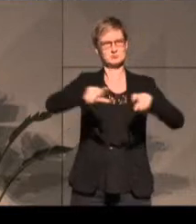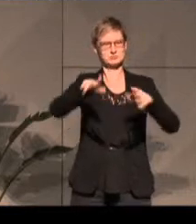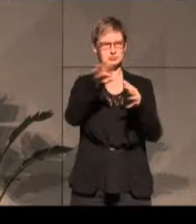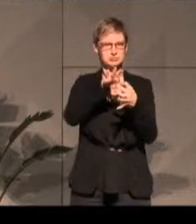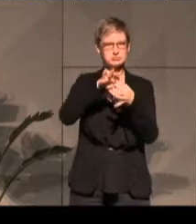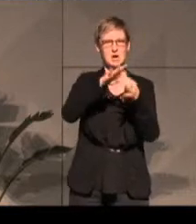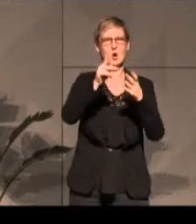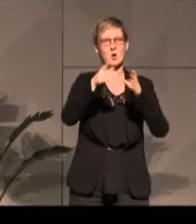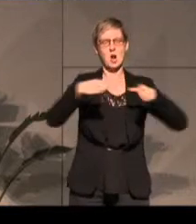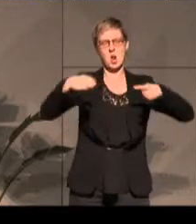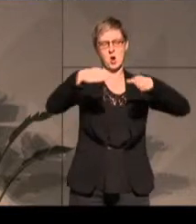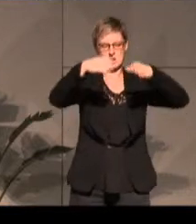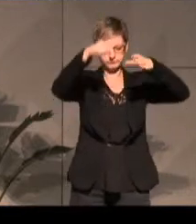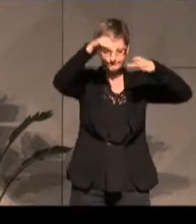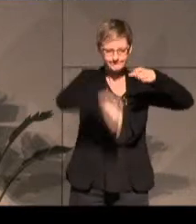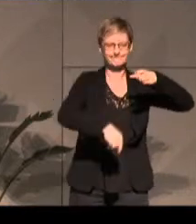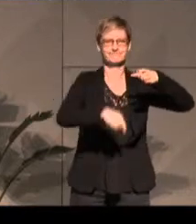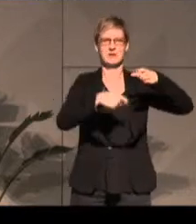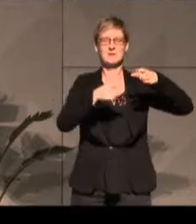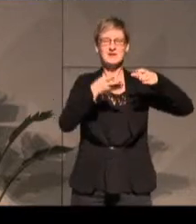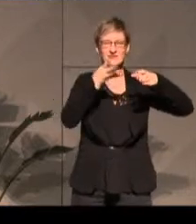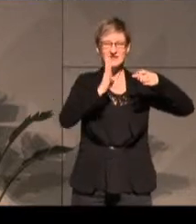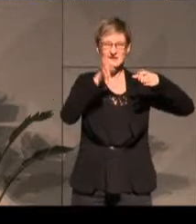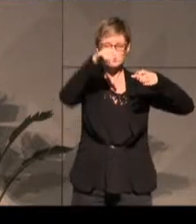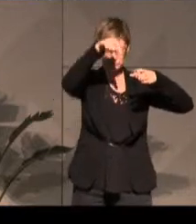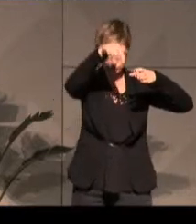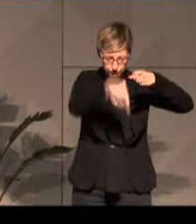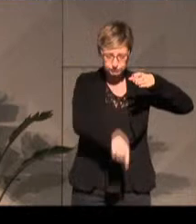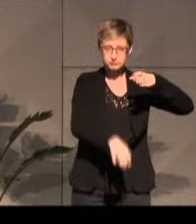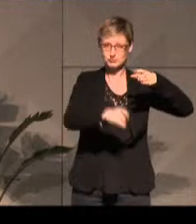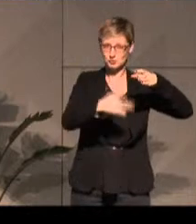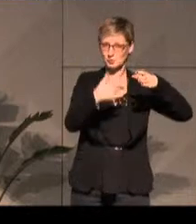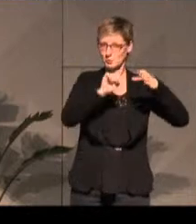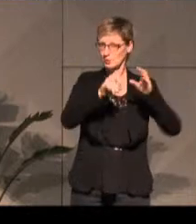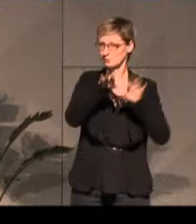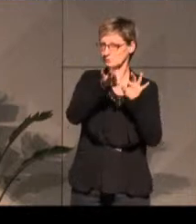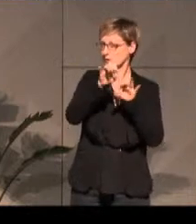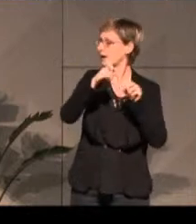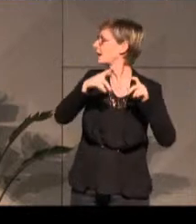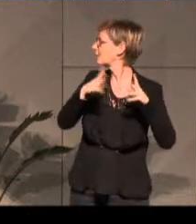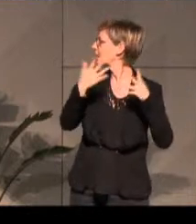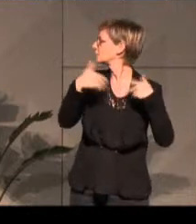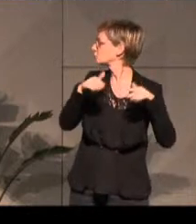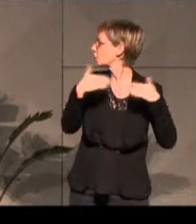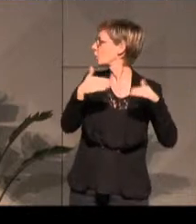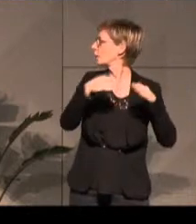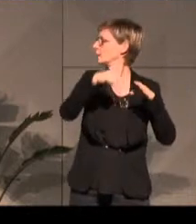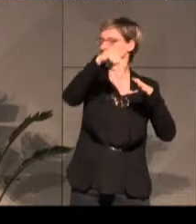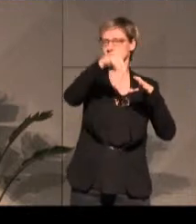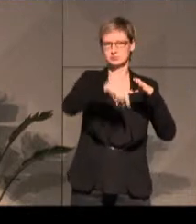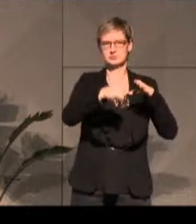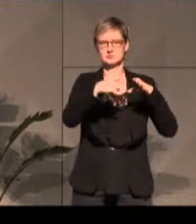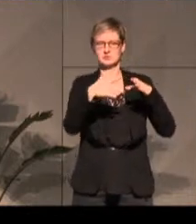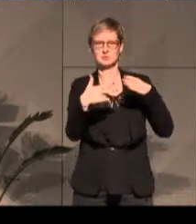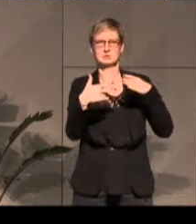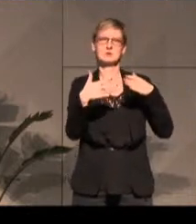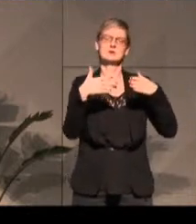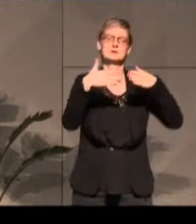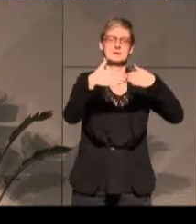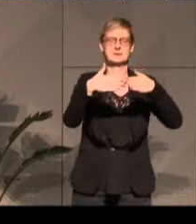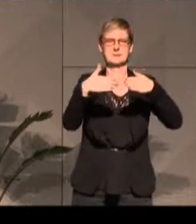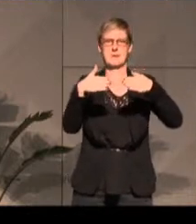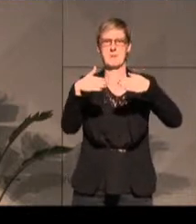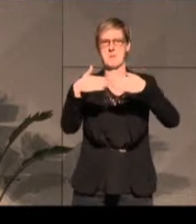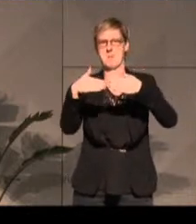the oceanographic measurements into a depth of up to 4,000 meters. And there was